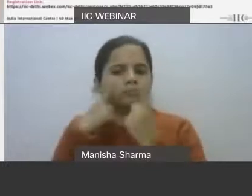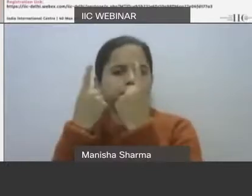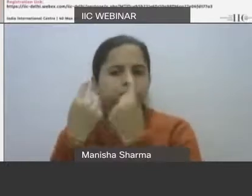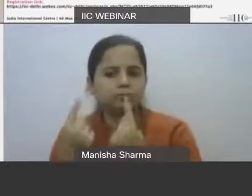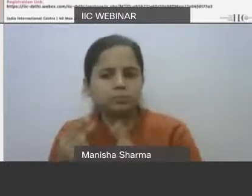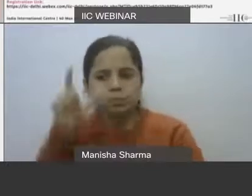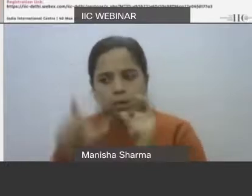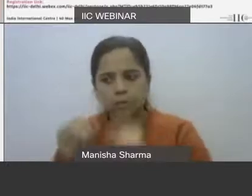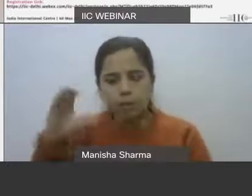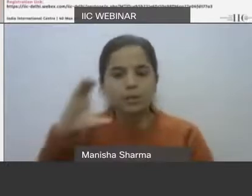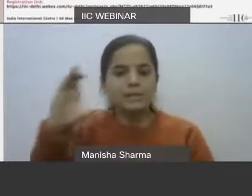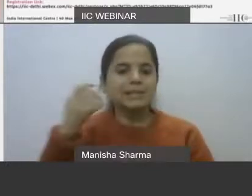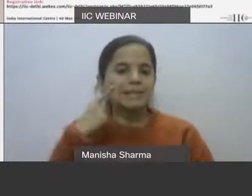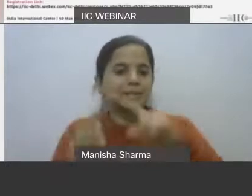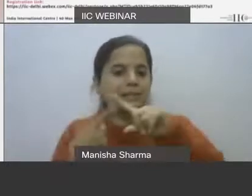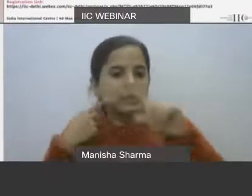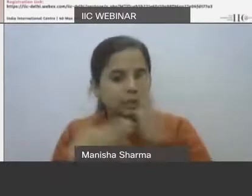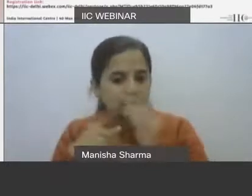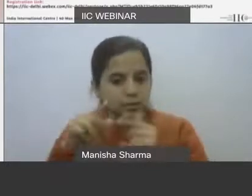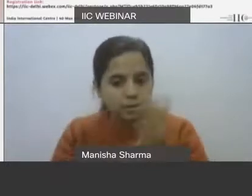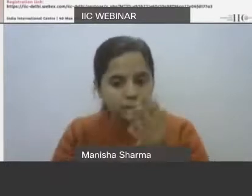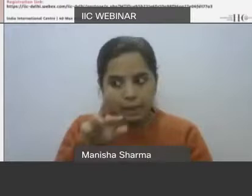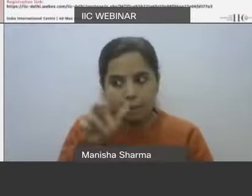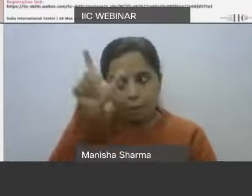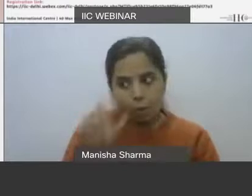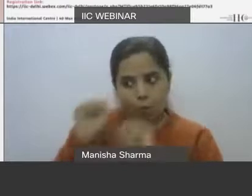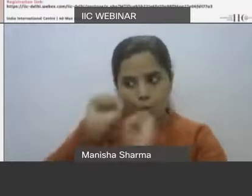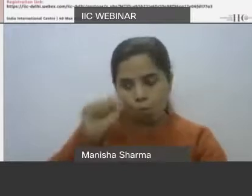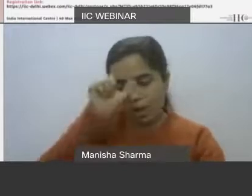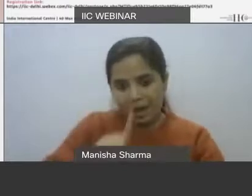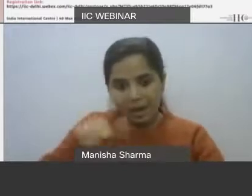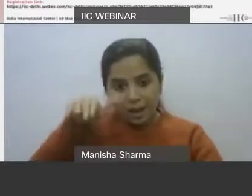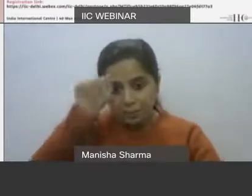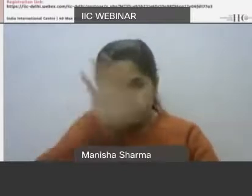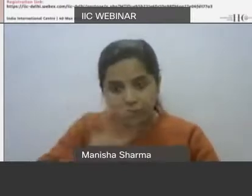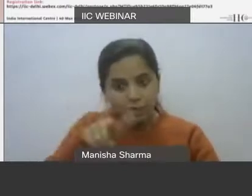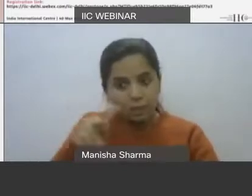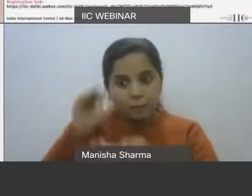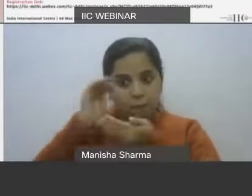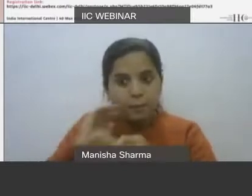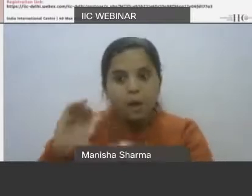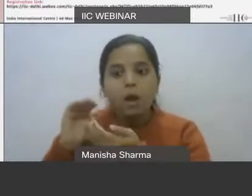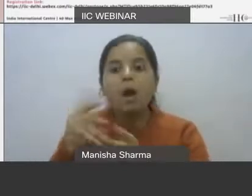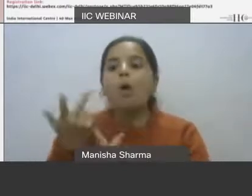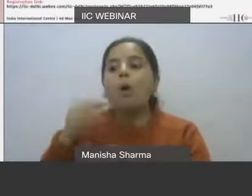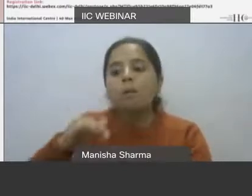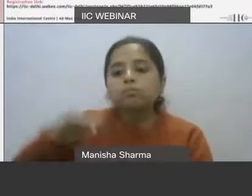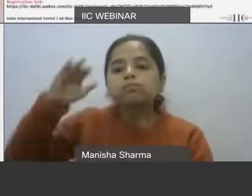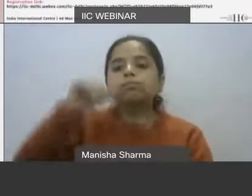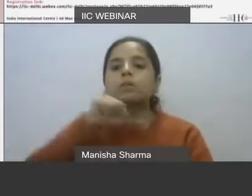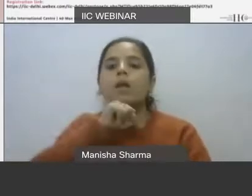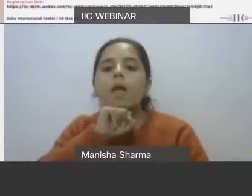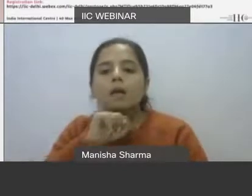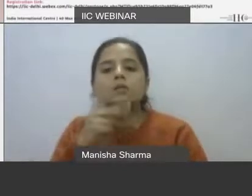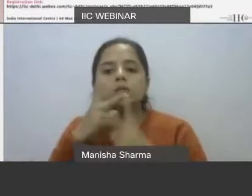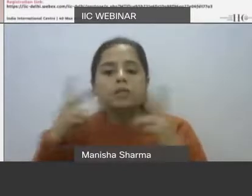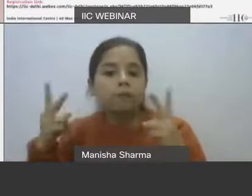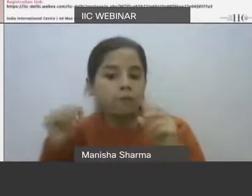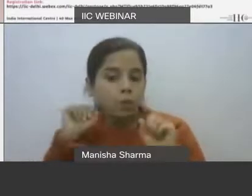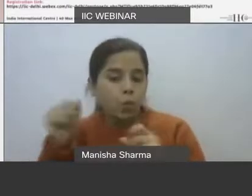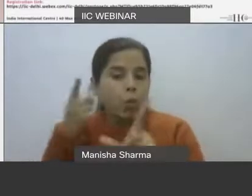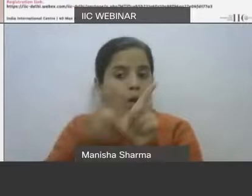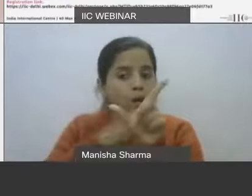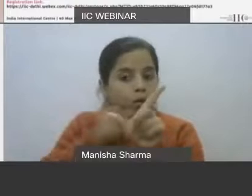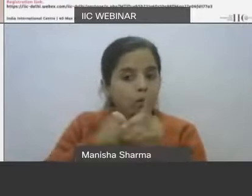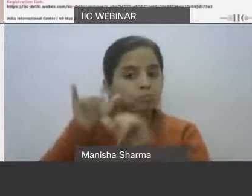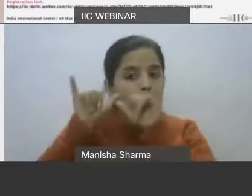of citizenship, it can affect people in different ways. That's one way in which one can think about discrimination. And on the other hand, you're also talking about the